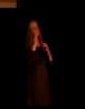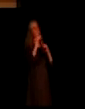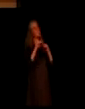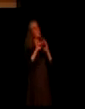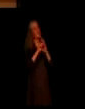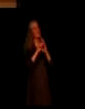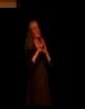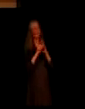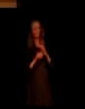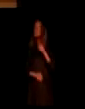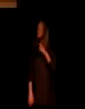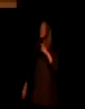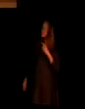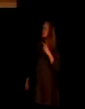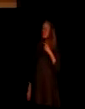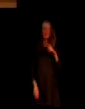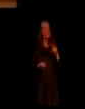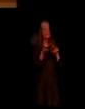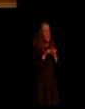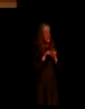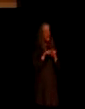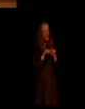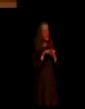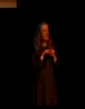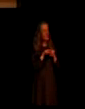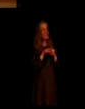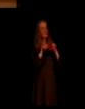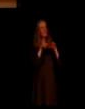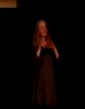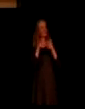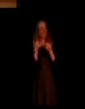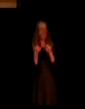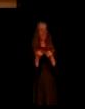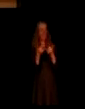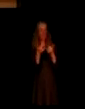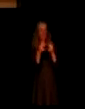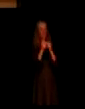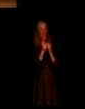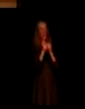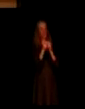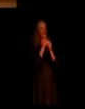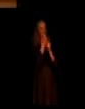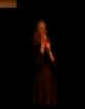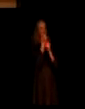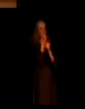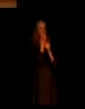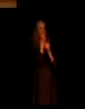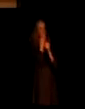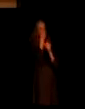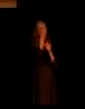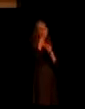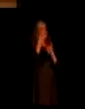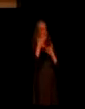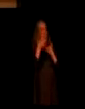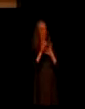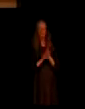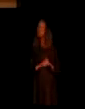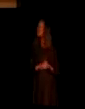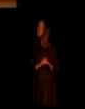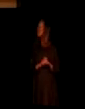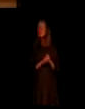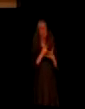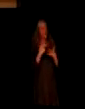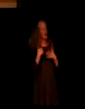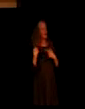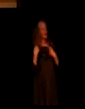model. And so this is that same figure back from before, but now with some context. That you see, I'd been working with